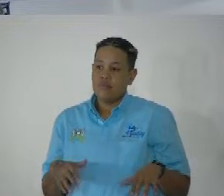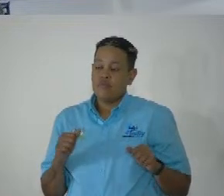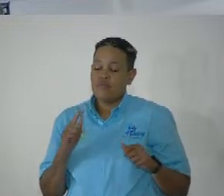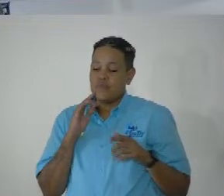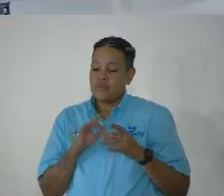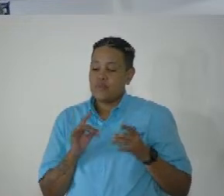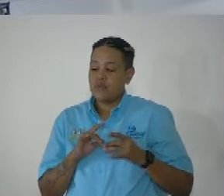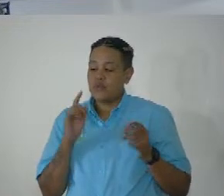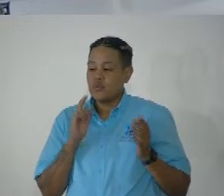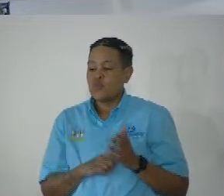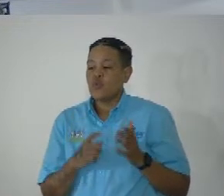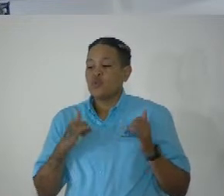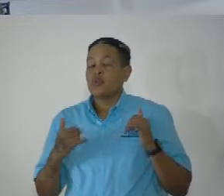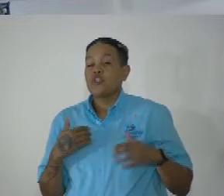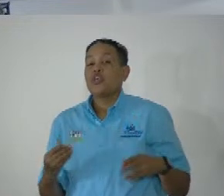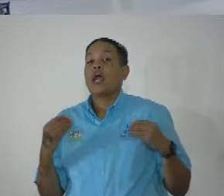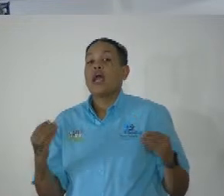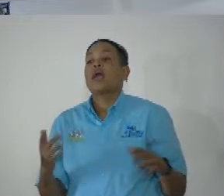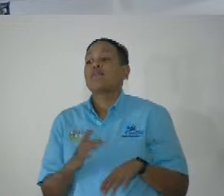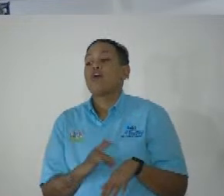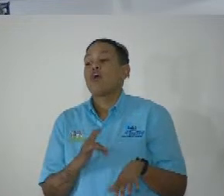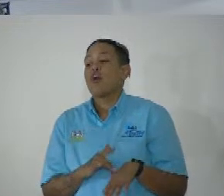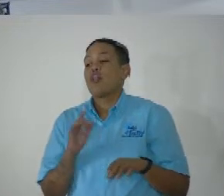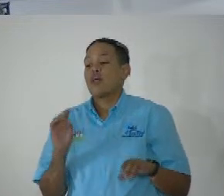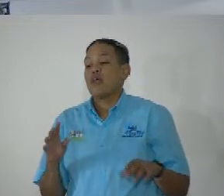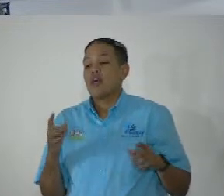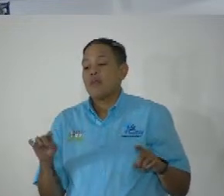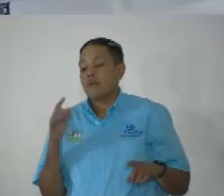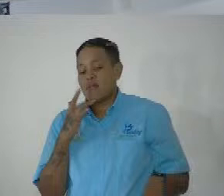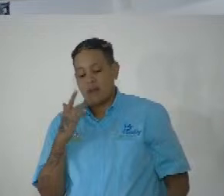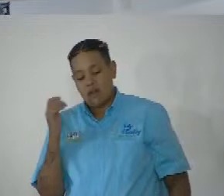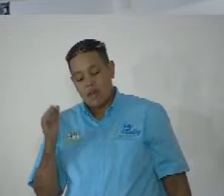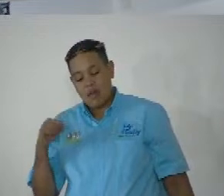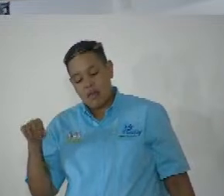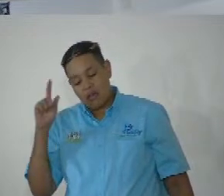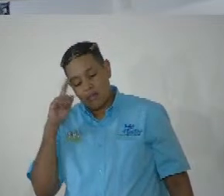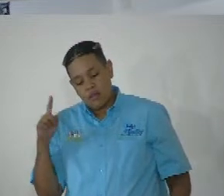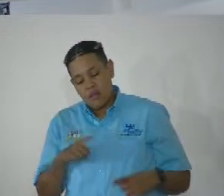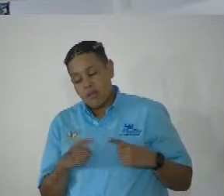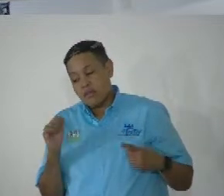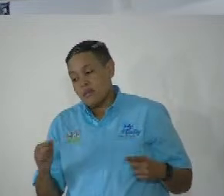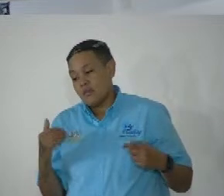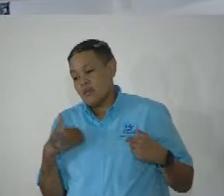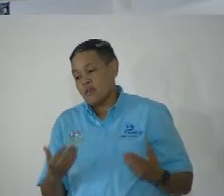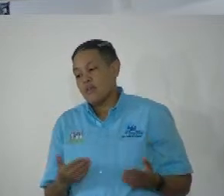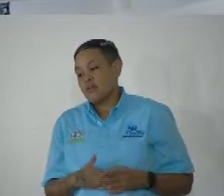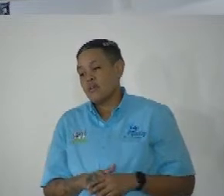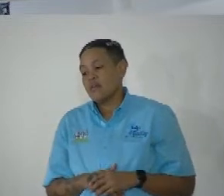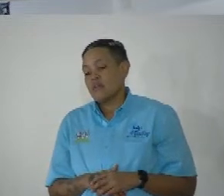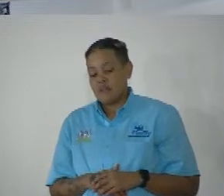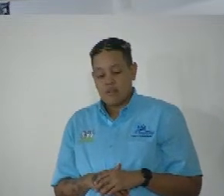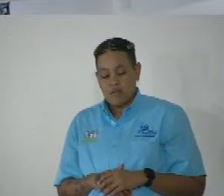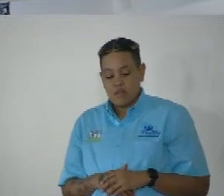motion, notice of which I gave earlier. Those in favor? Those against? The ayes have